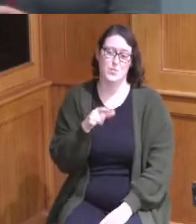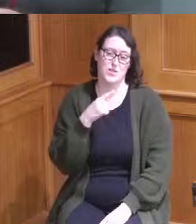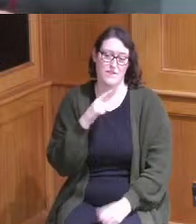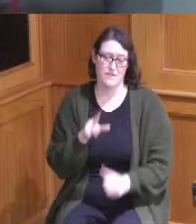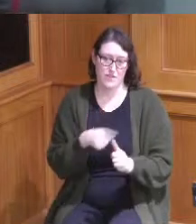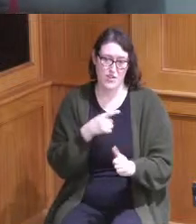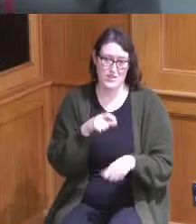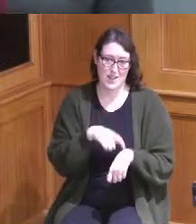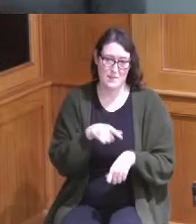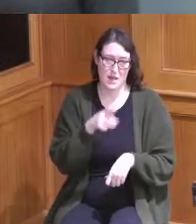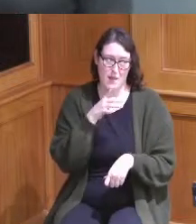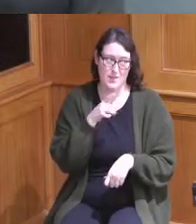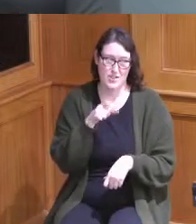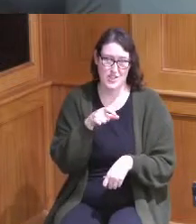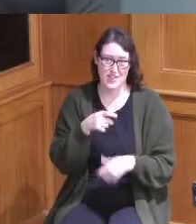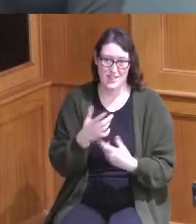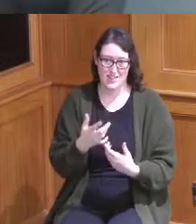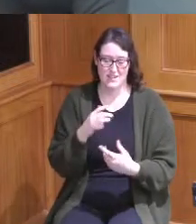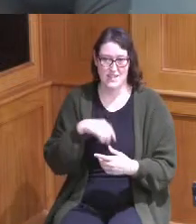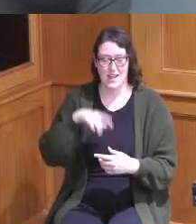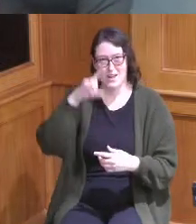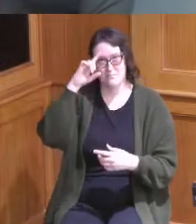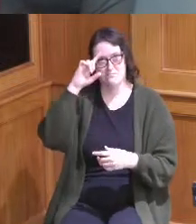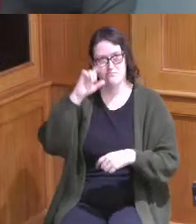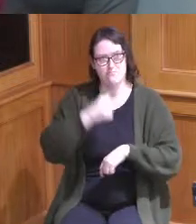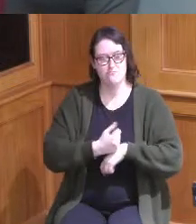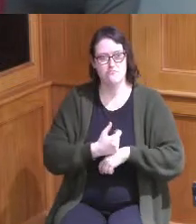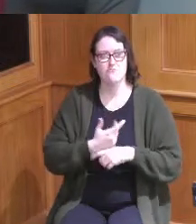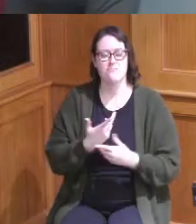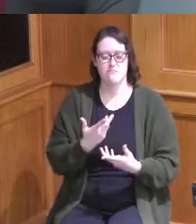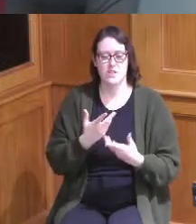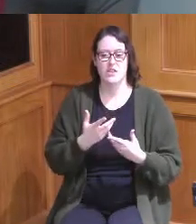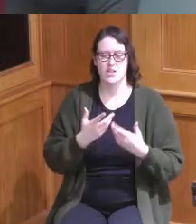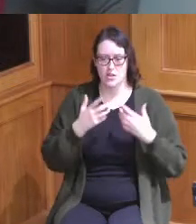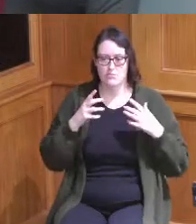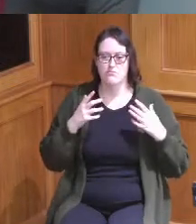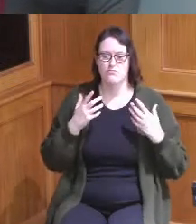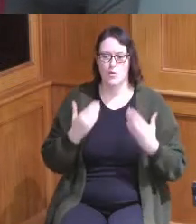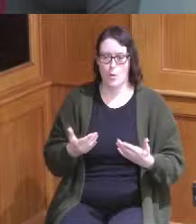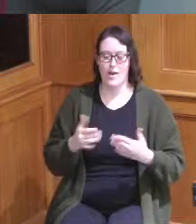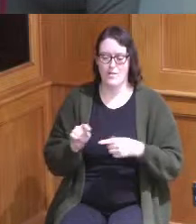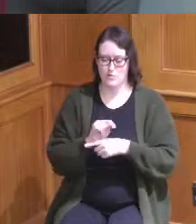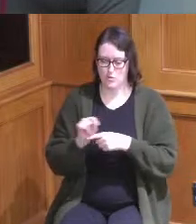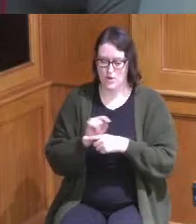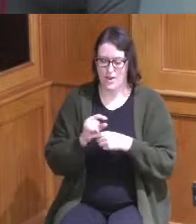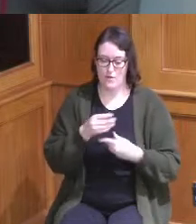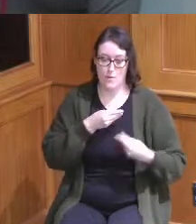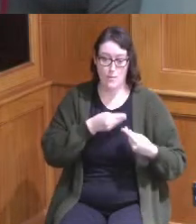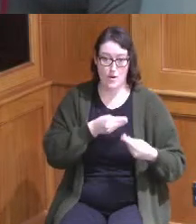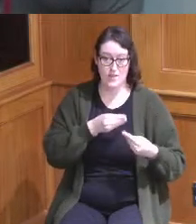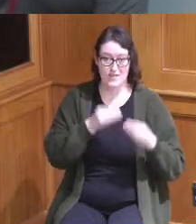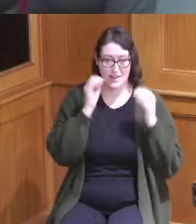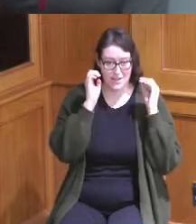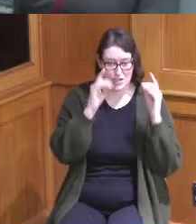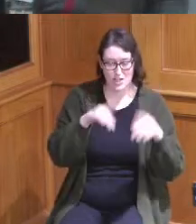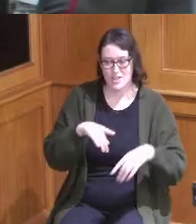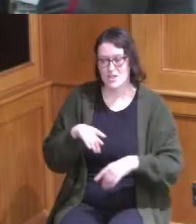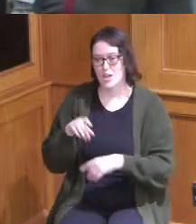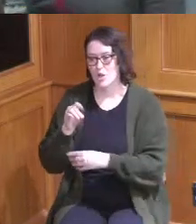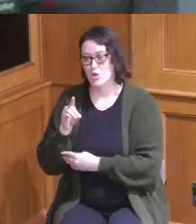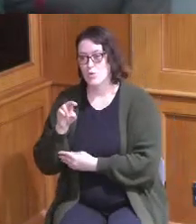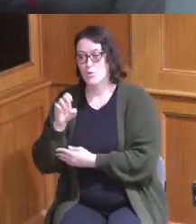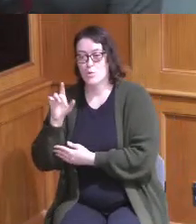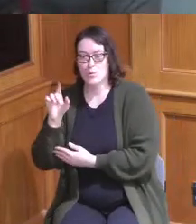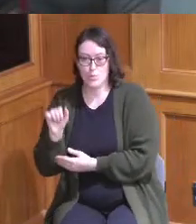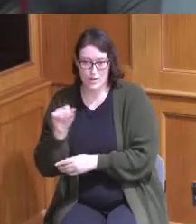mom. That mindset compelled her to complete breastfeeding and doula trainings, all in pursuit of providing the best care for